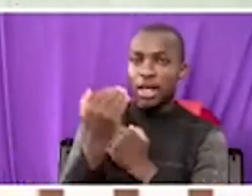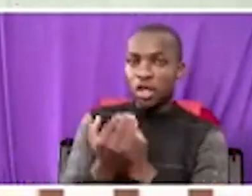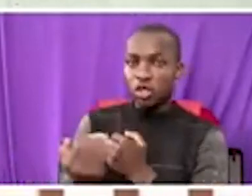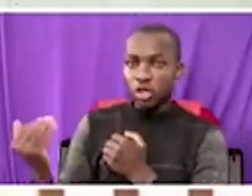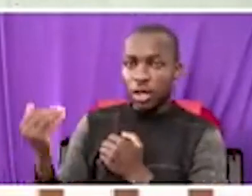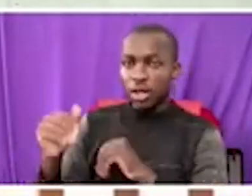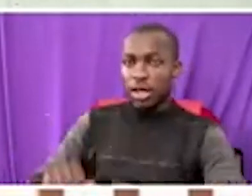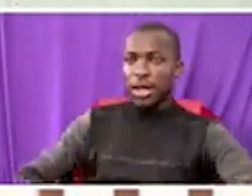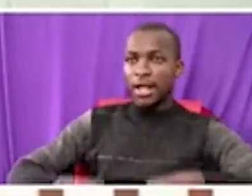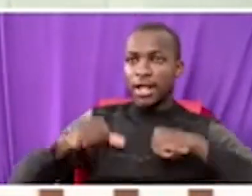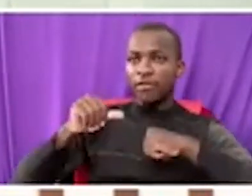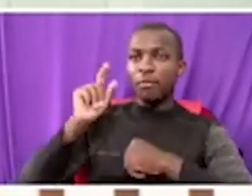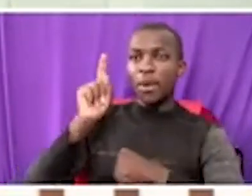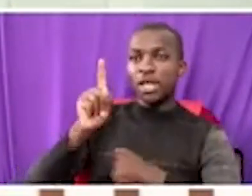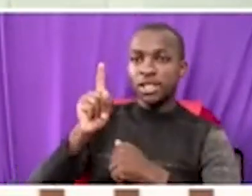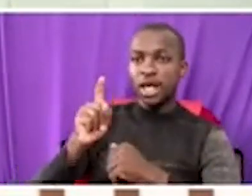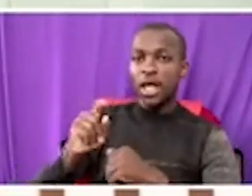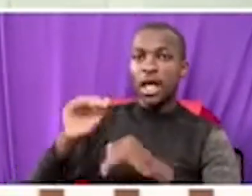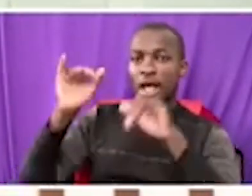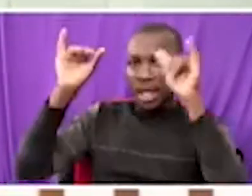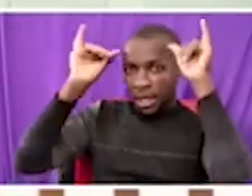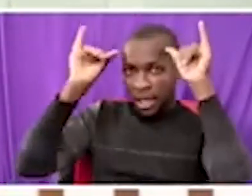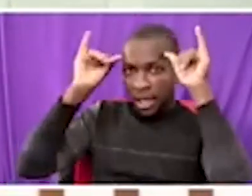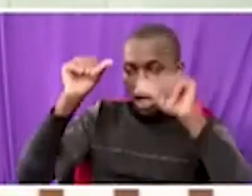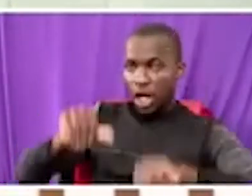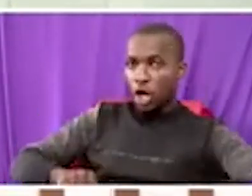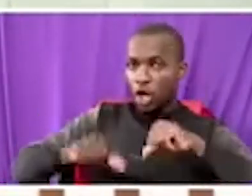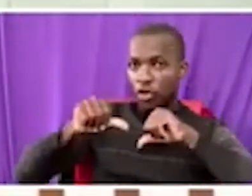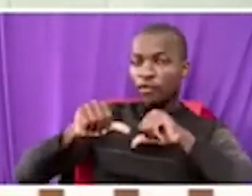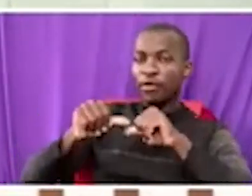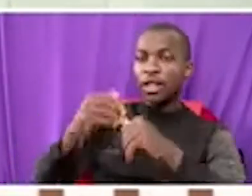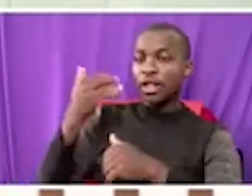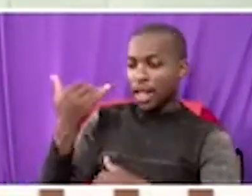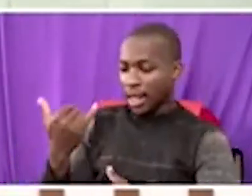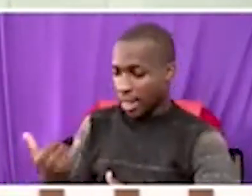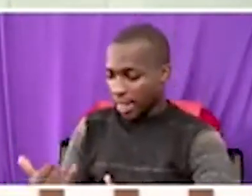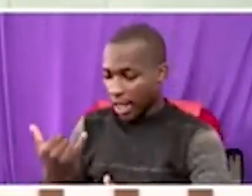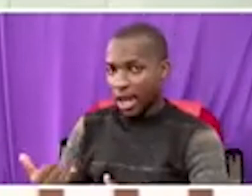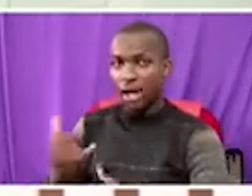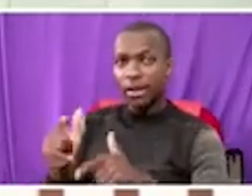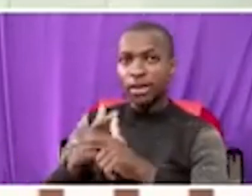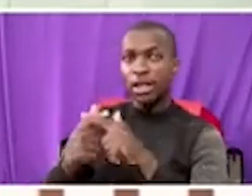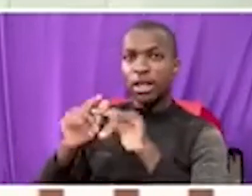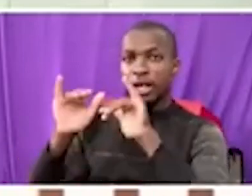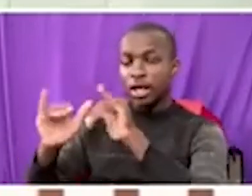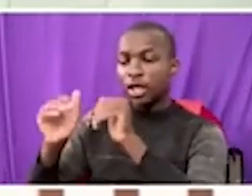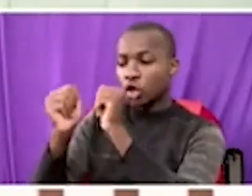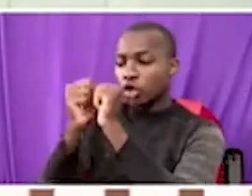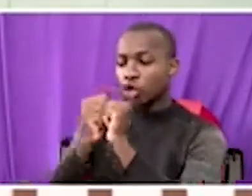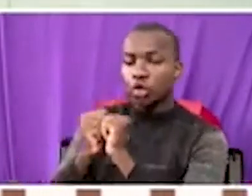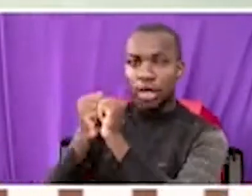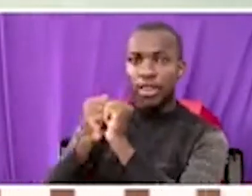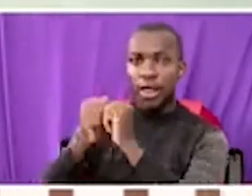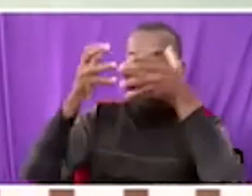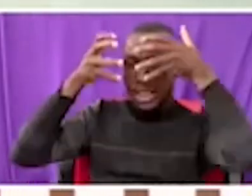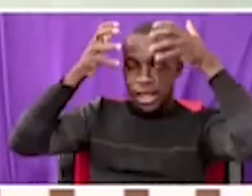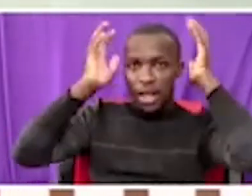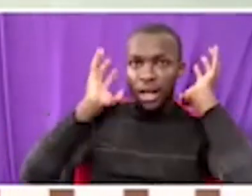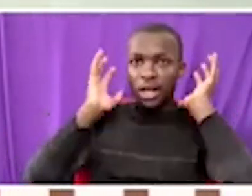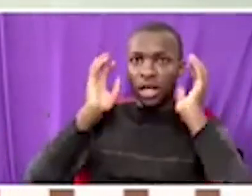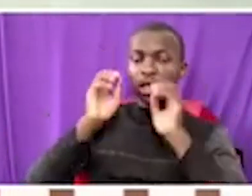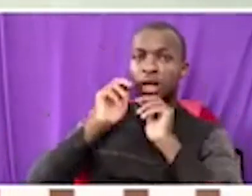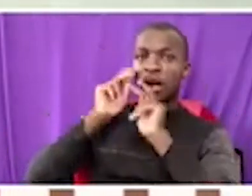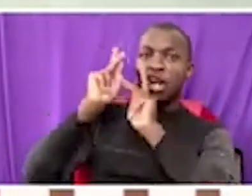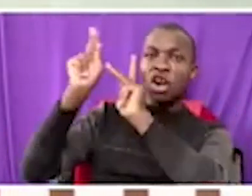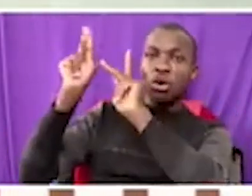them. The cow will feed with the bear, their young ones will lie down together. The lion will eat straw like an